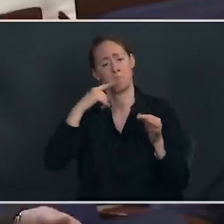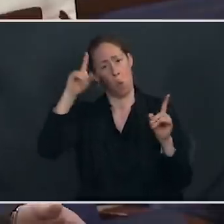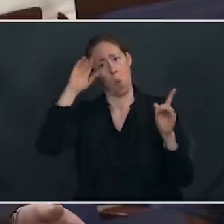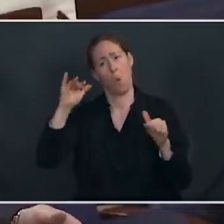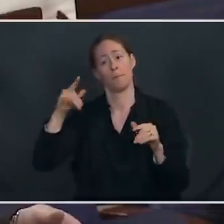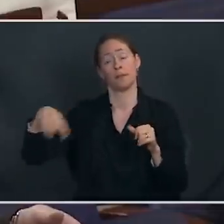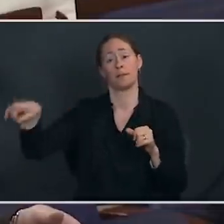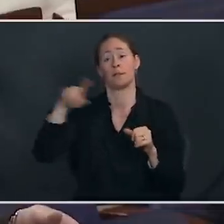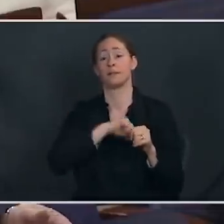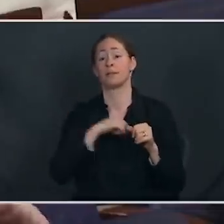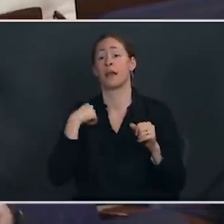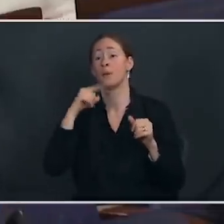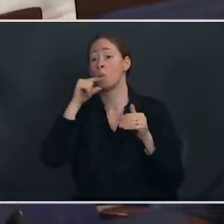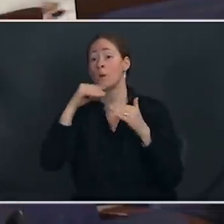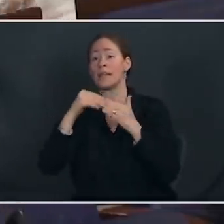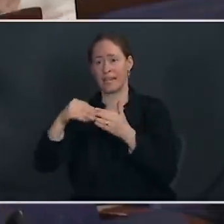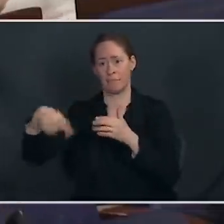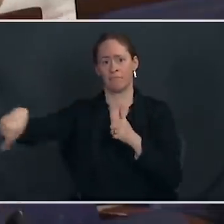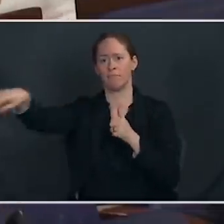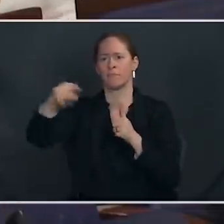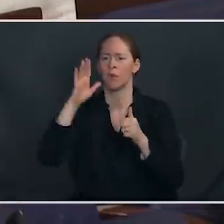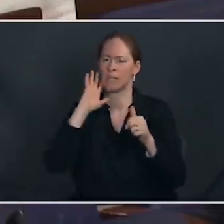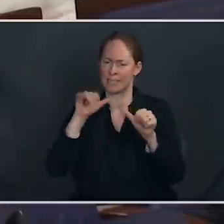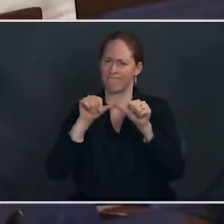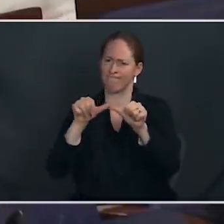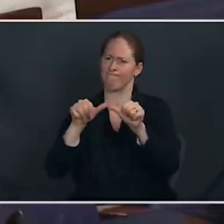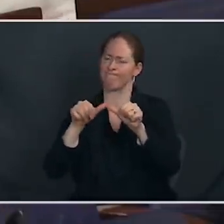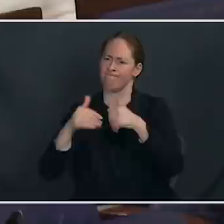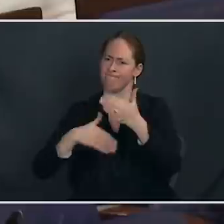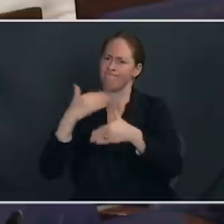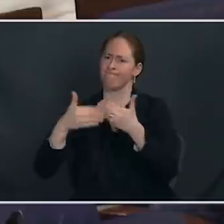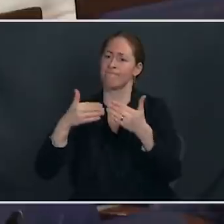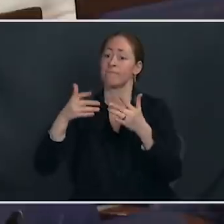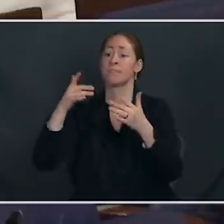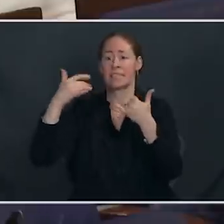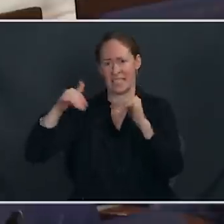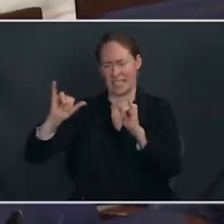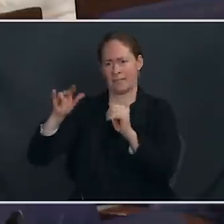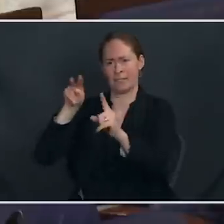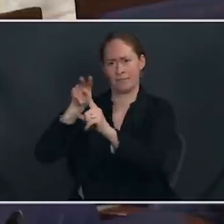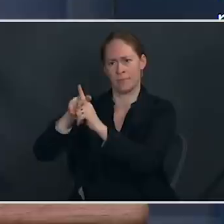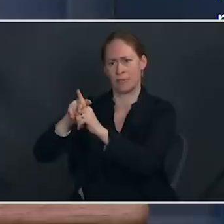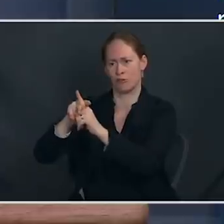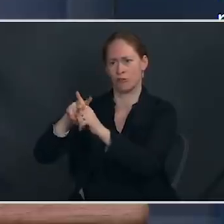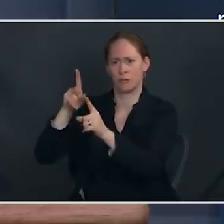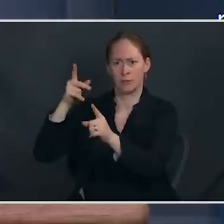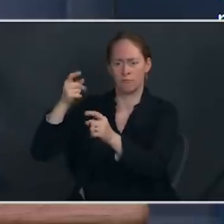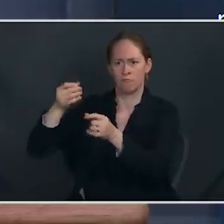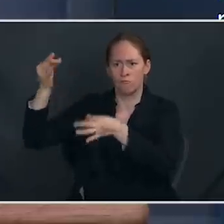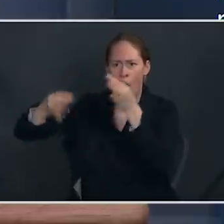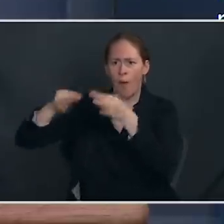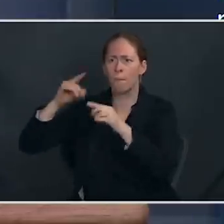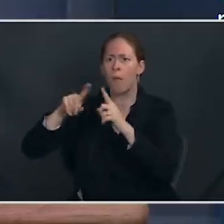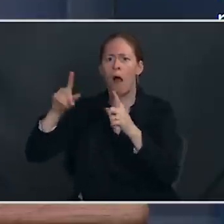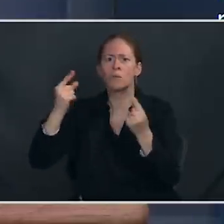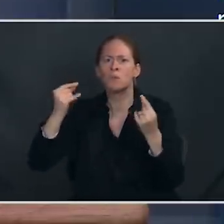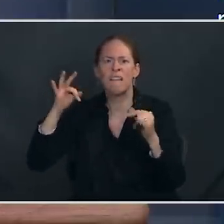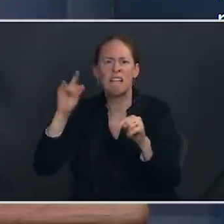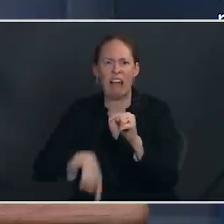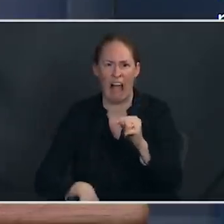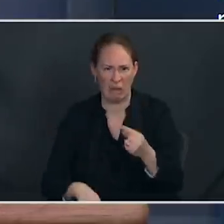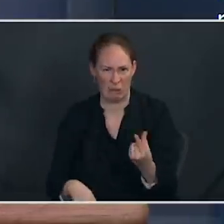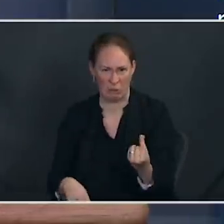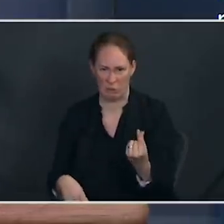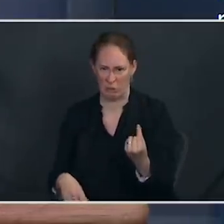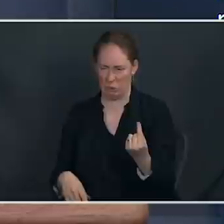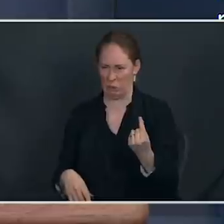can do the Senate impeachment trial while working on the people's business. What if they can't? Well, as President,